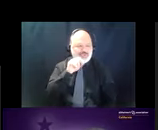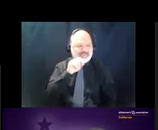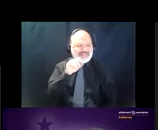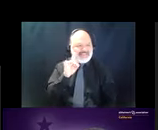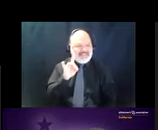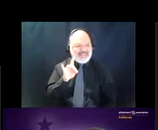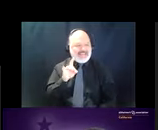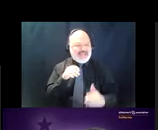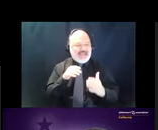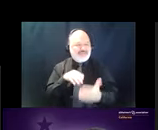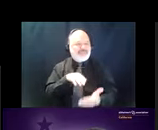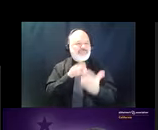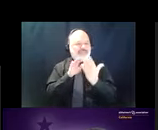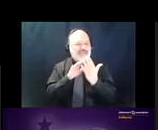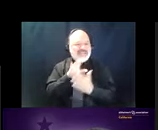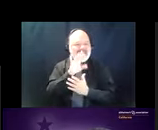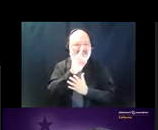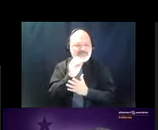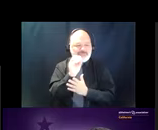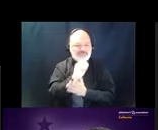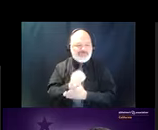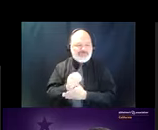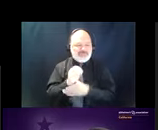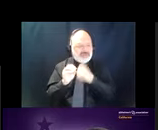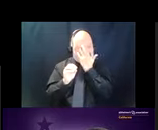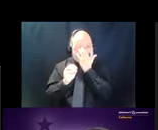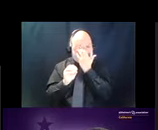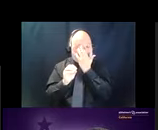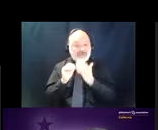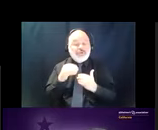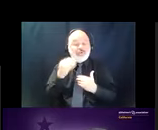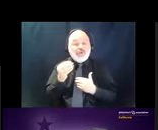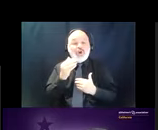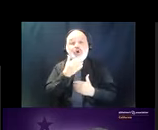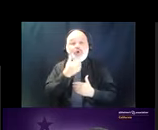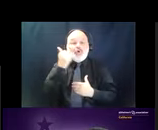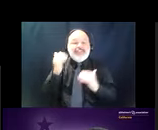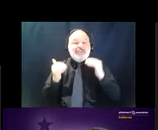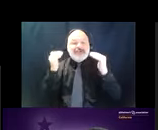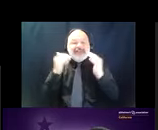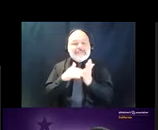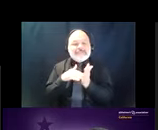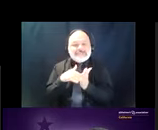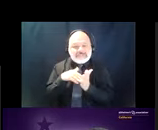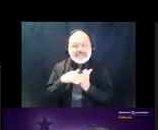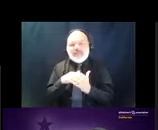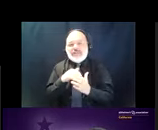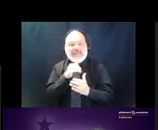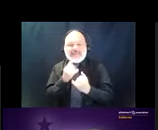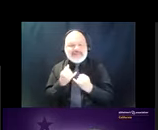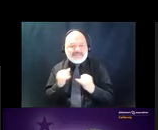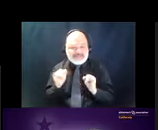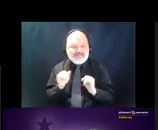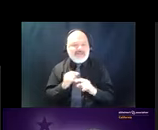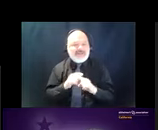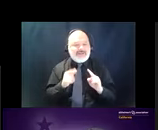of resources go into that 20% of older adults that are frail or really dependent. But now we have